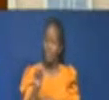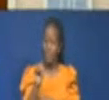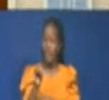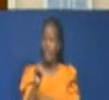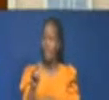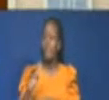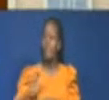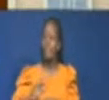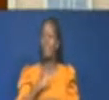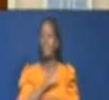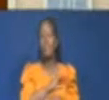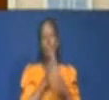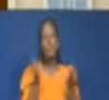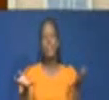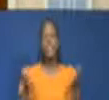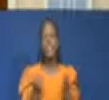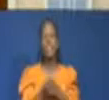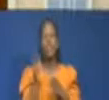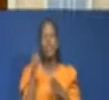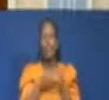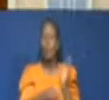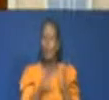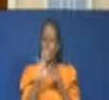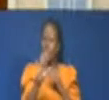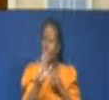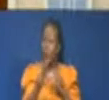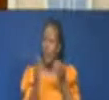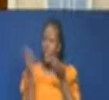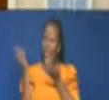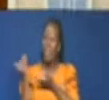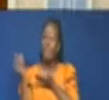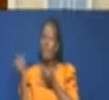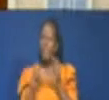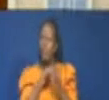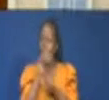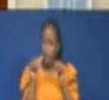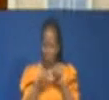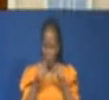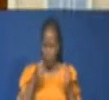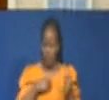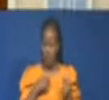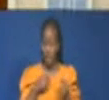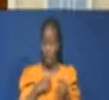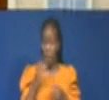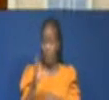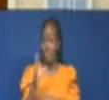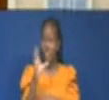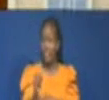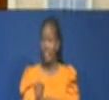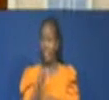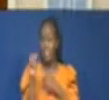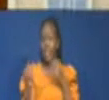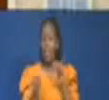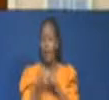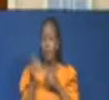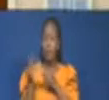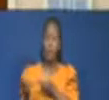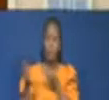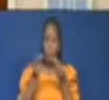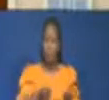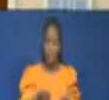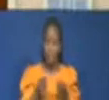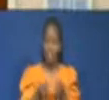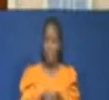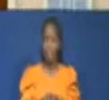is that one expectation you have on the CS Mining, Blue Economy and Maritime Affairs? To